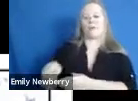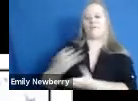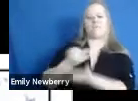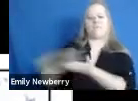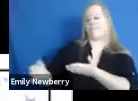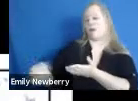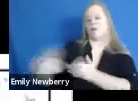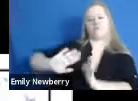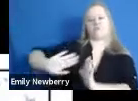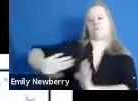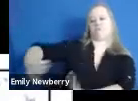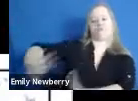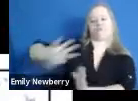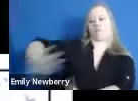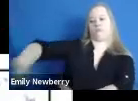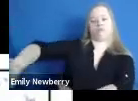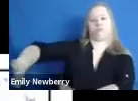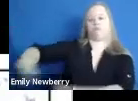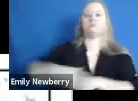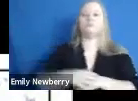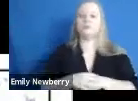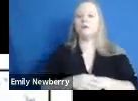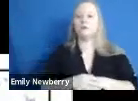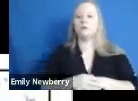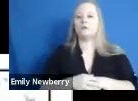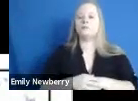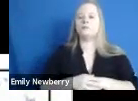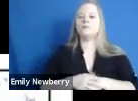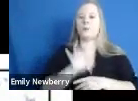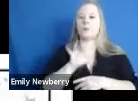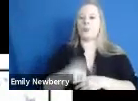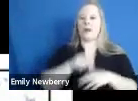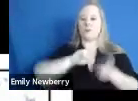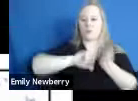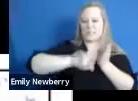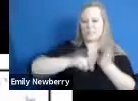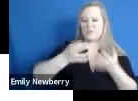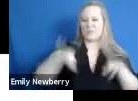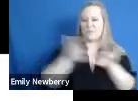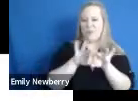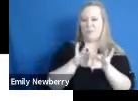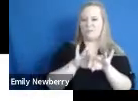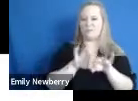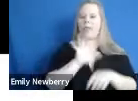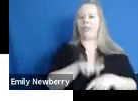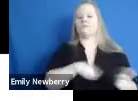So that's another reason why this fundamental research is important.